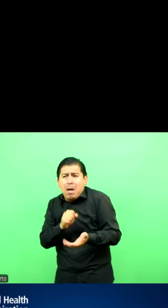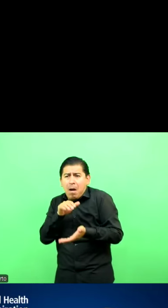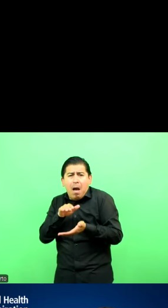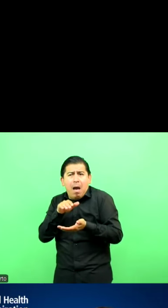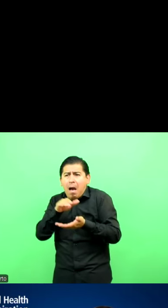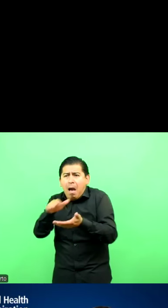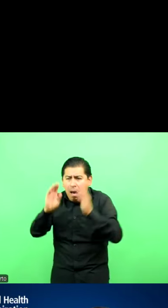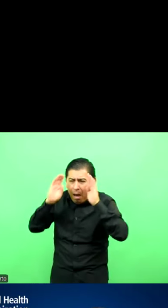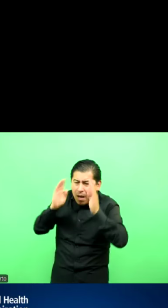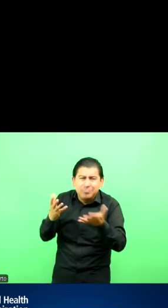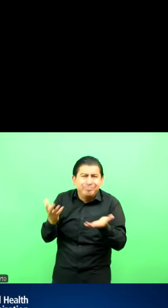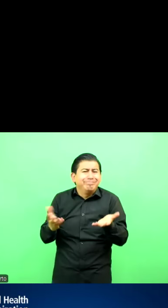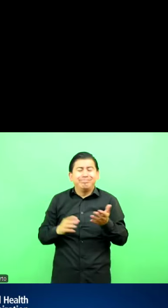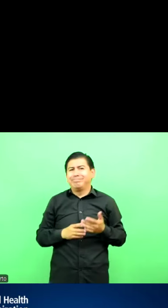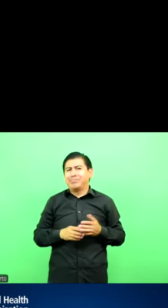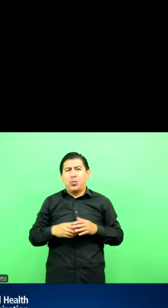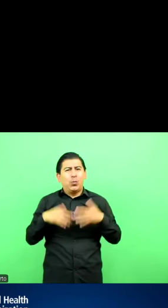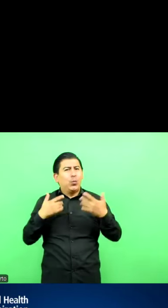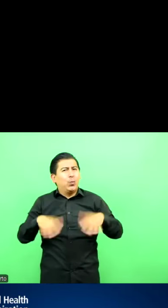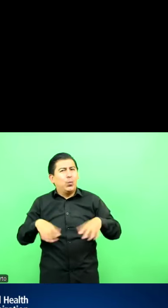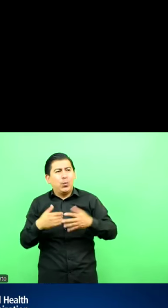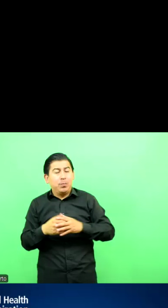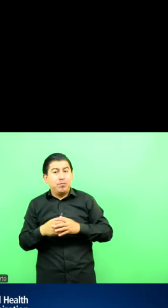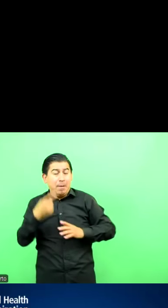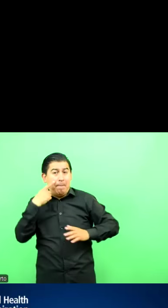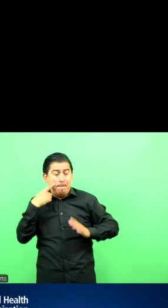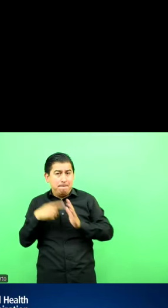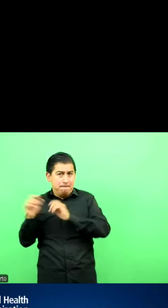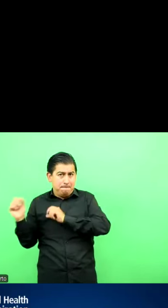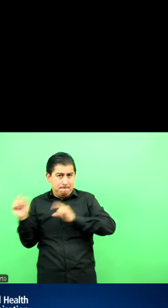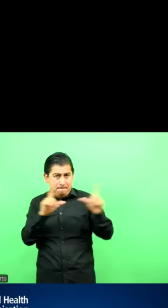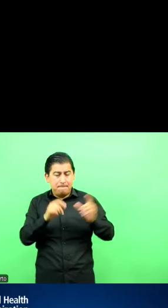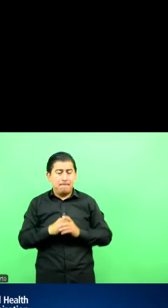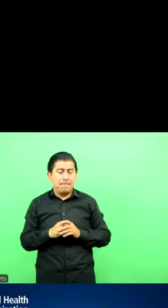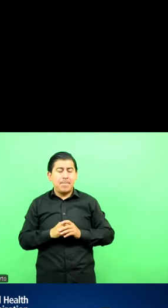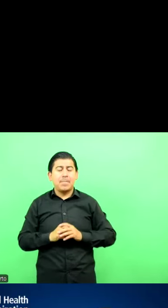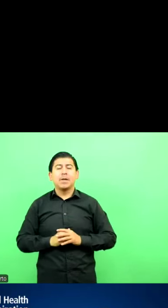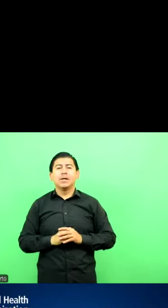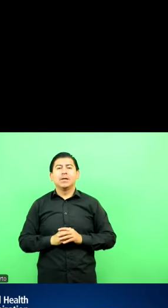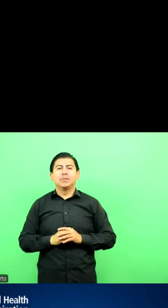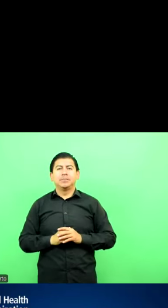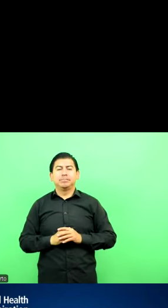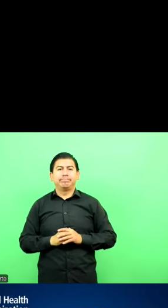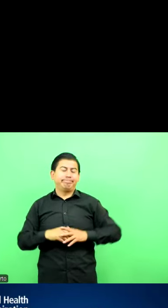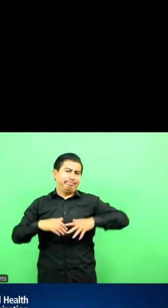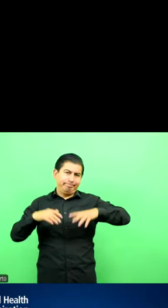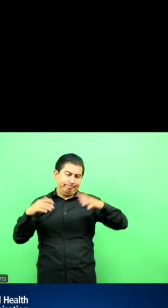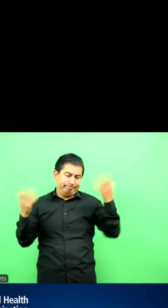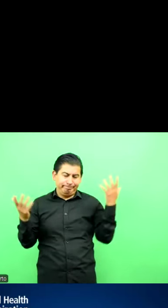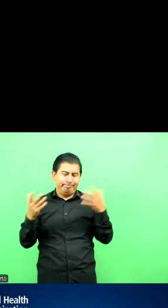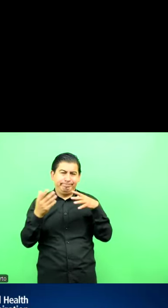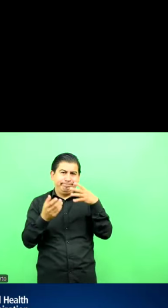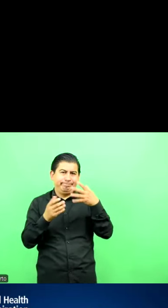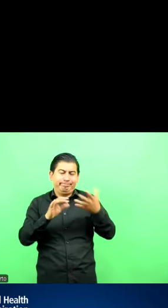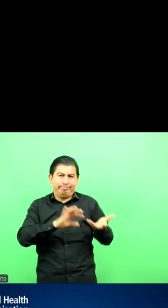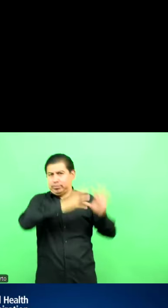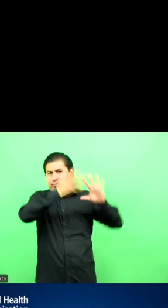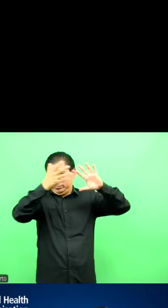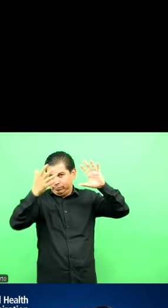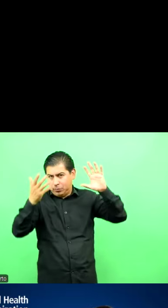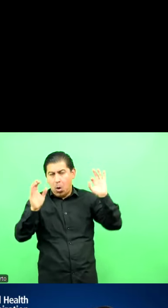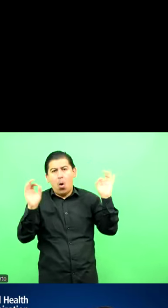when we consider the disaster and emergency risk, we are not talking about one disaster or one emergency risk. Risks are often concurrent.